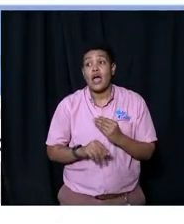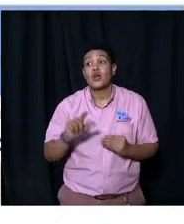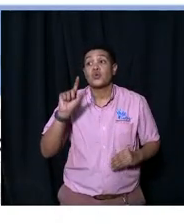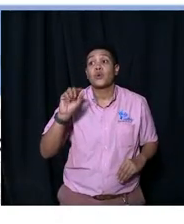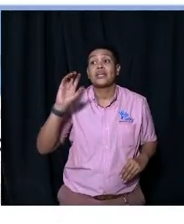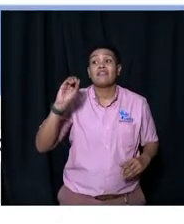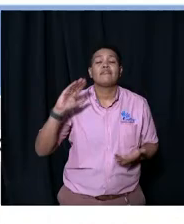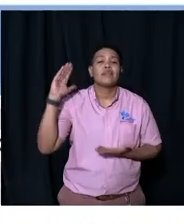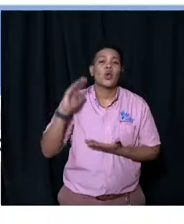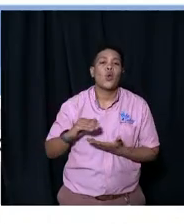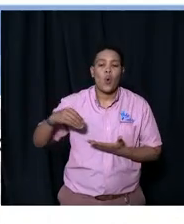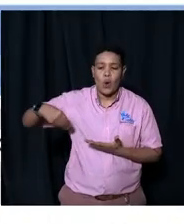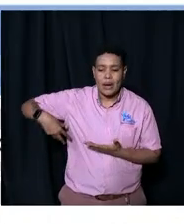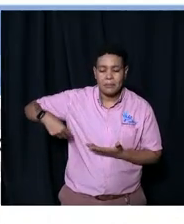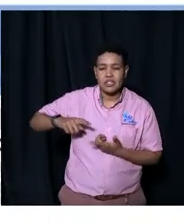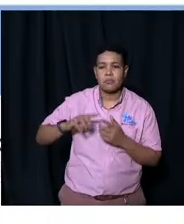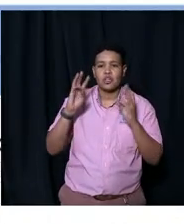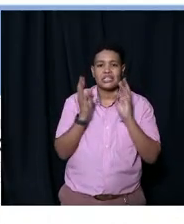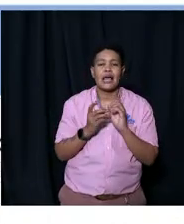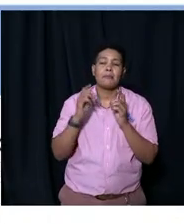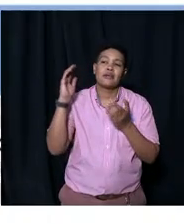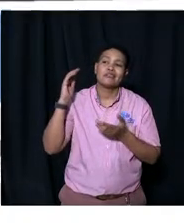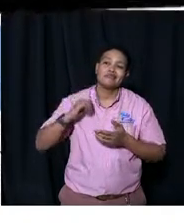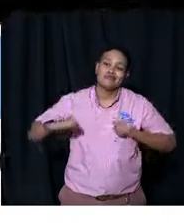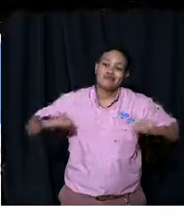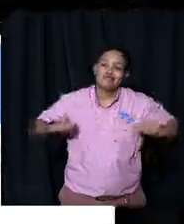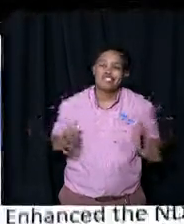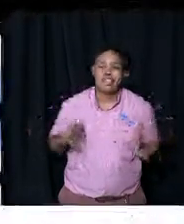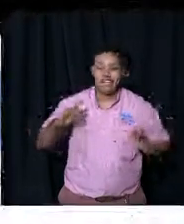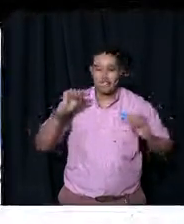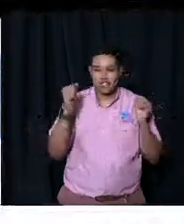low emission and climate resilience strategy.